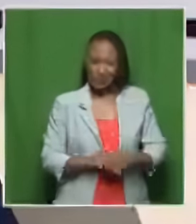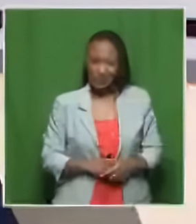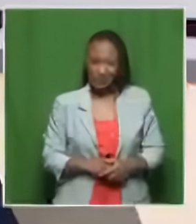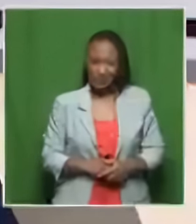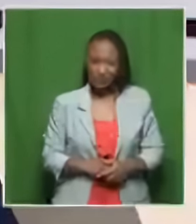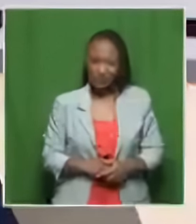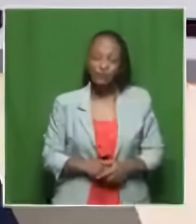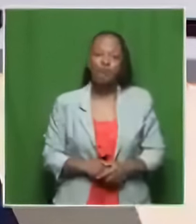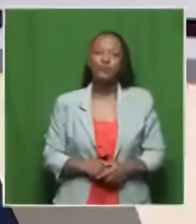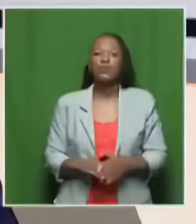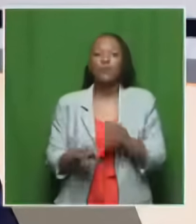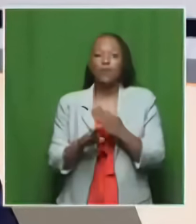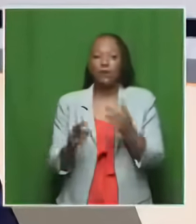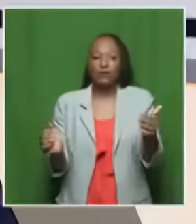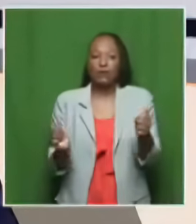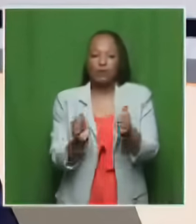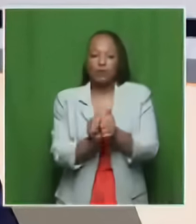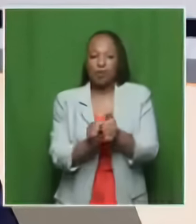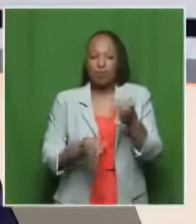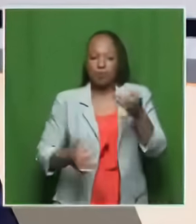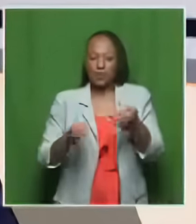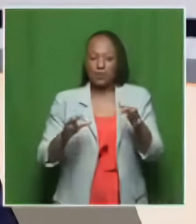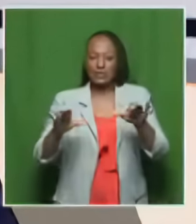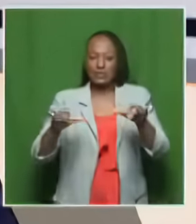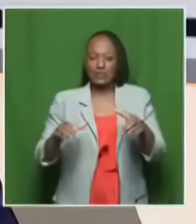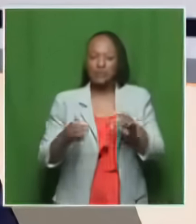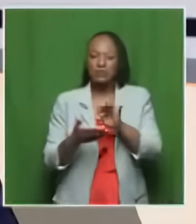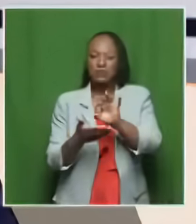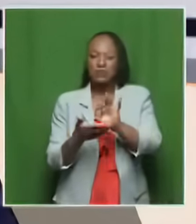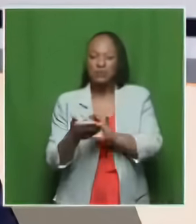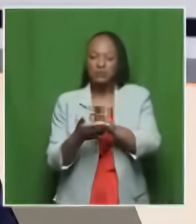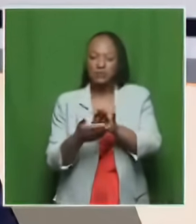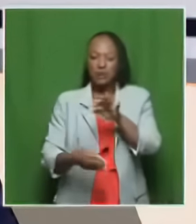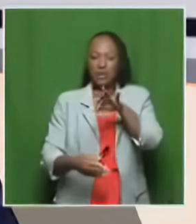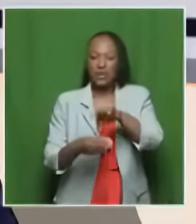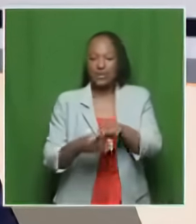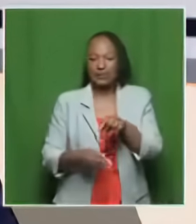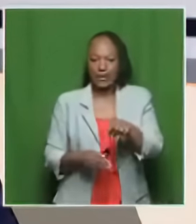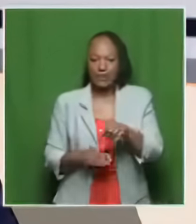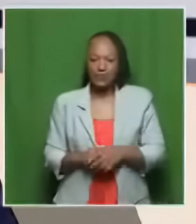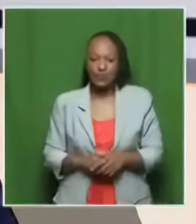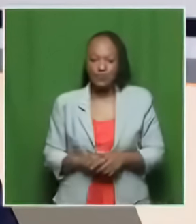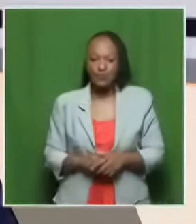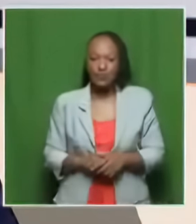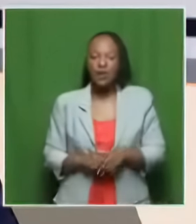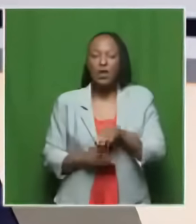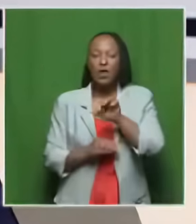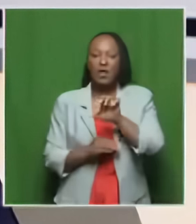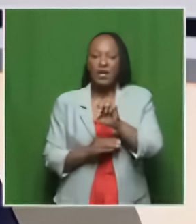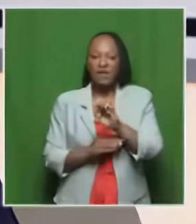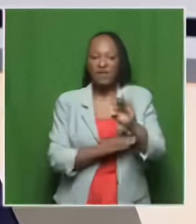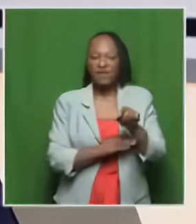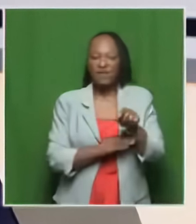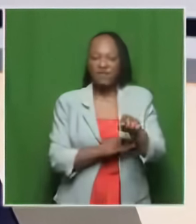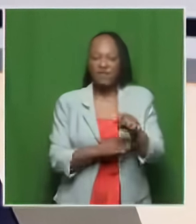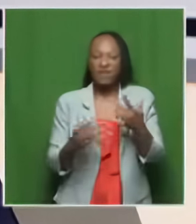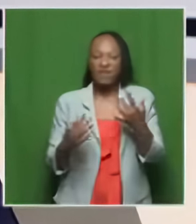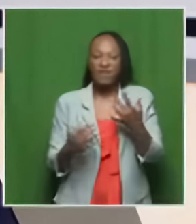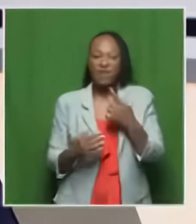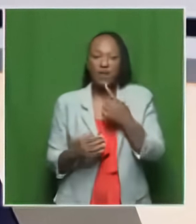on coalition politics, and this, of course, an election year, and the EFF, those